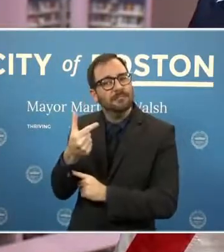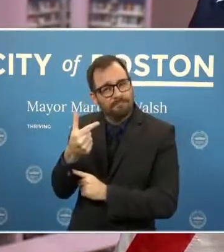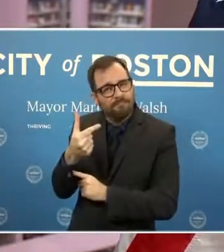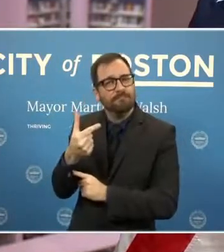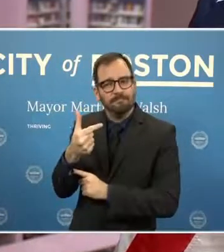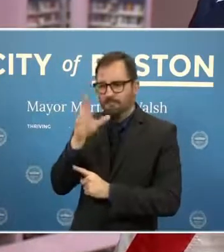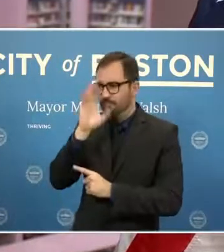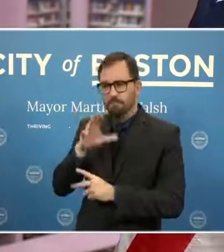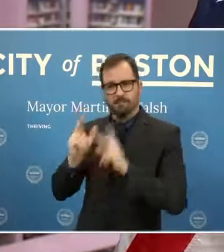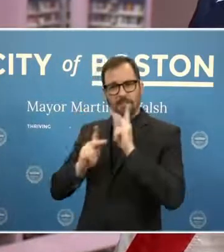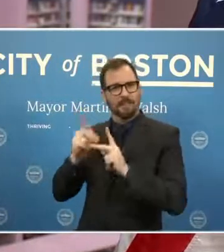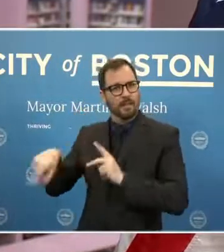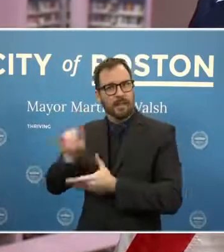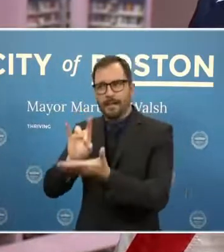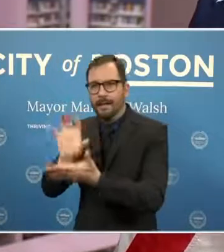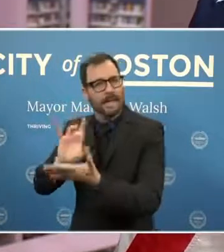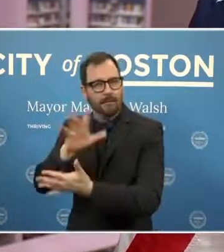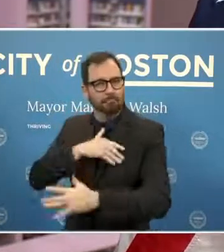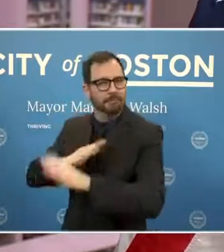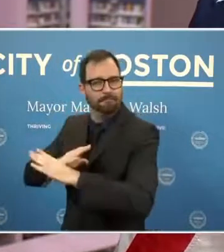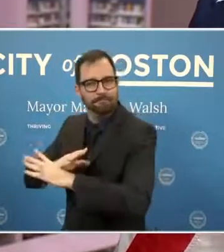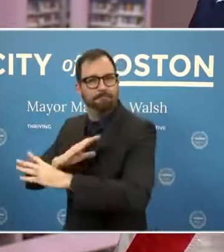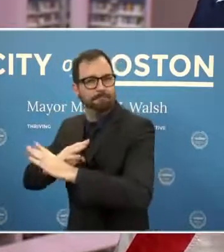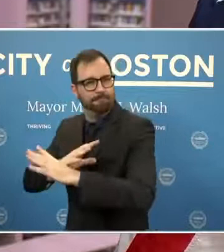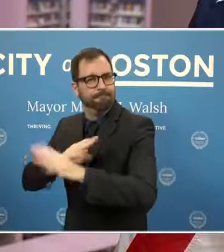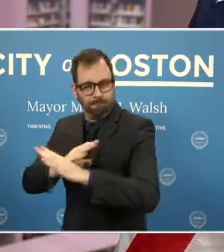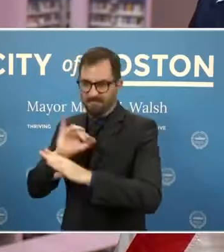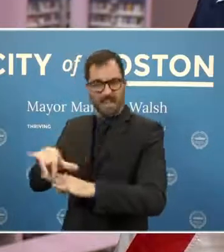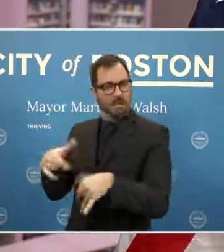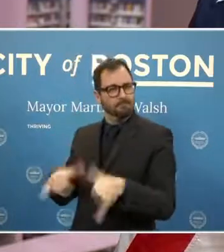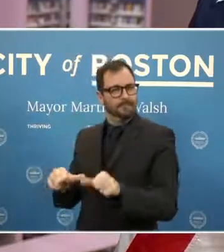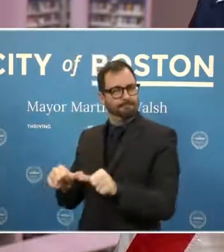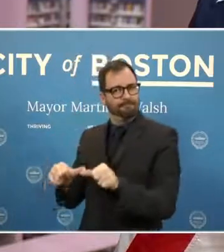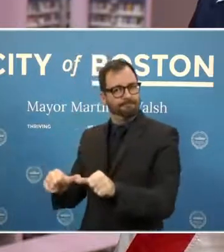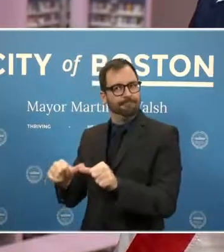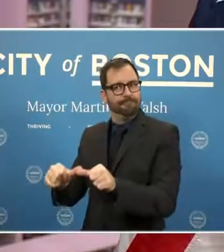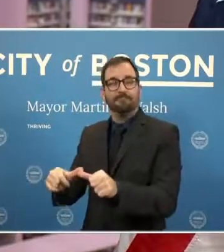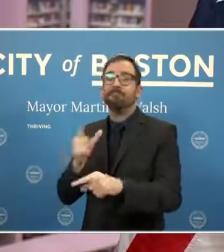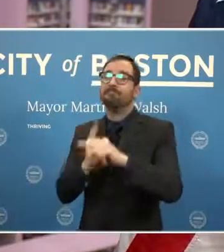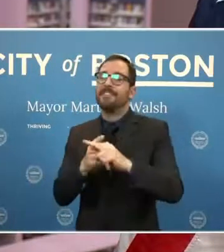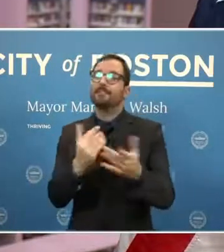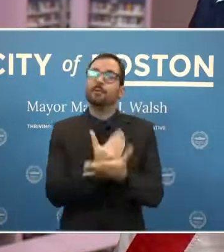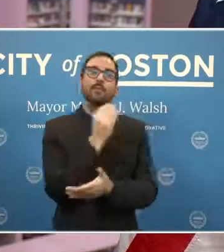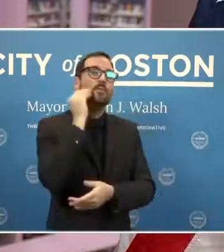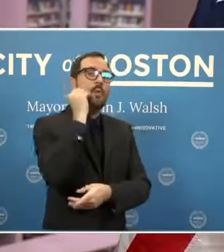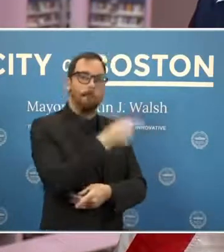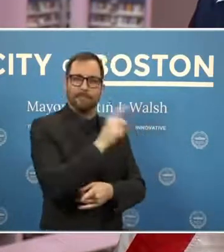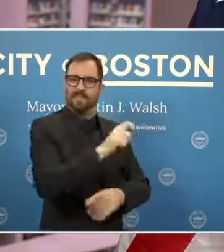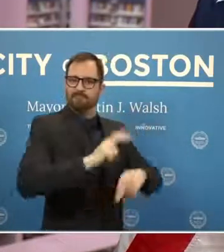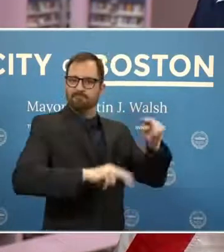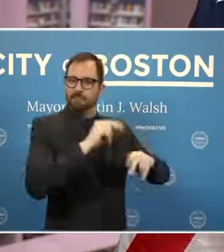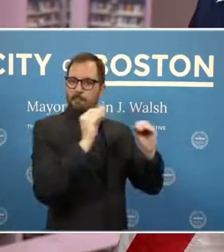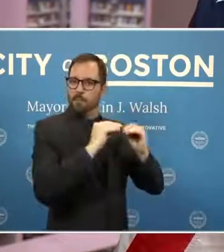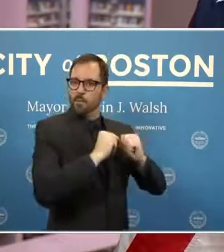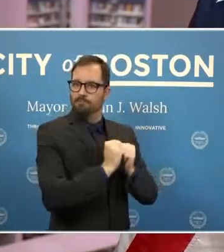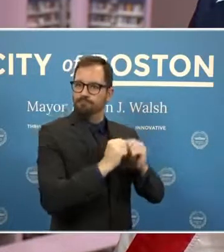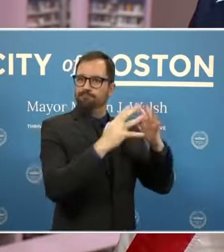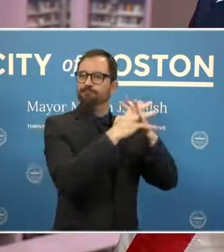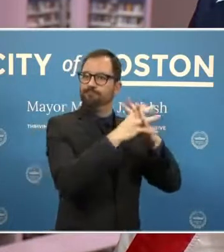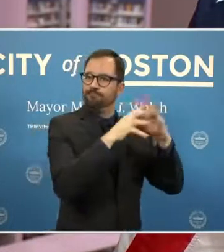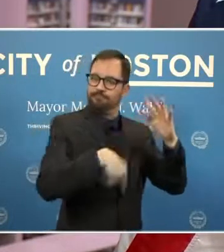the same time, we built new homes for seniors, veterans, and families, and we stayed the national leader in subsidized affordable